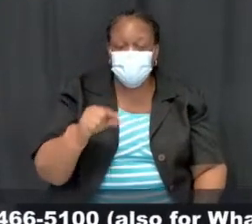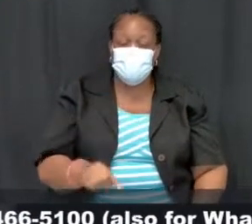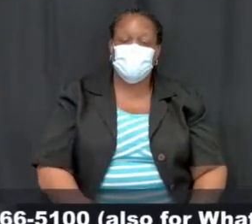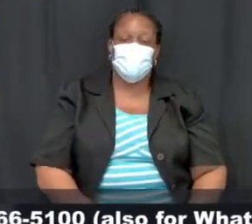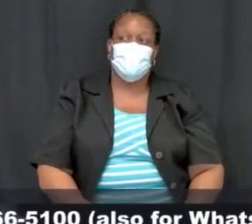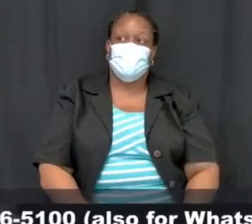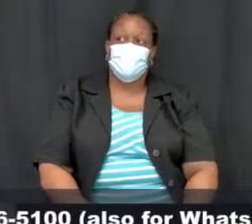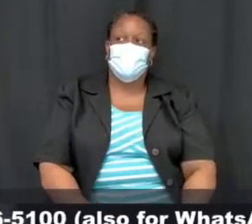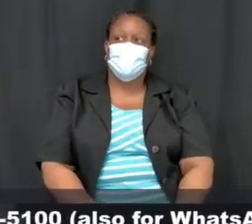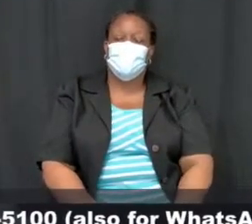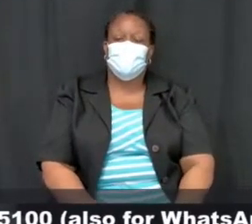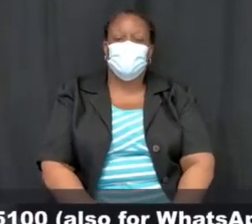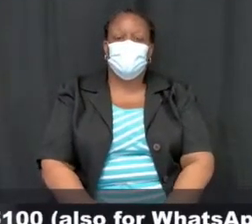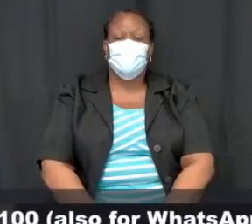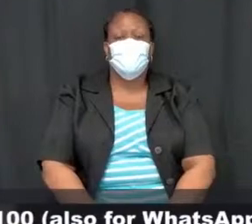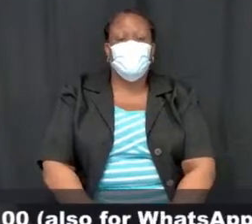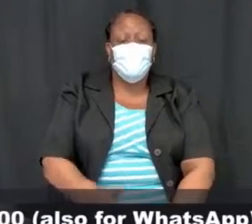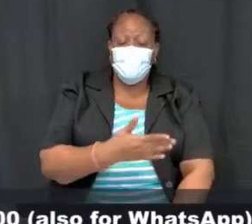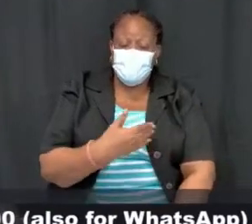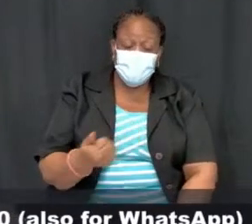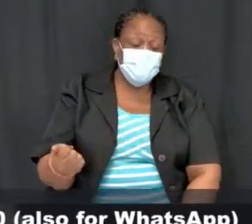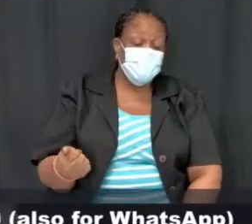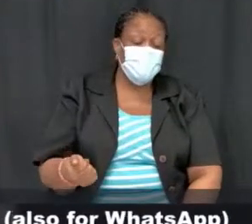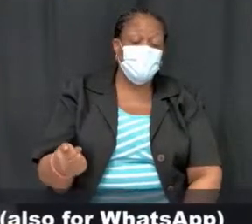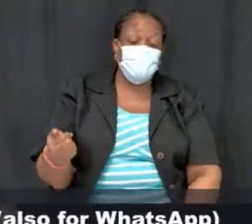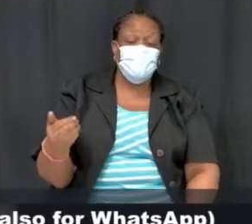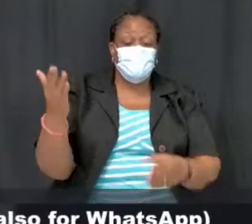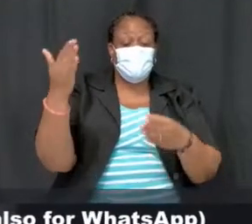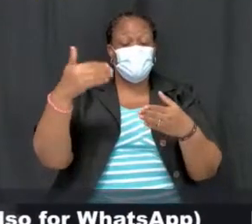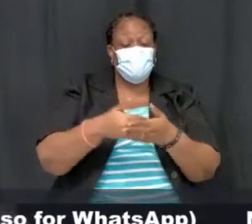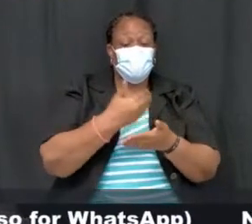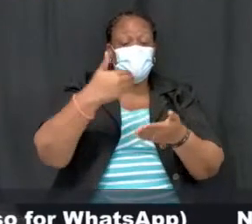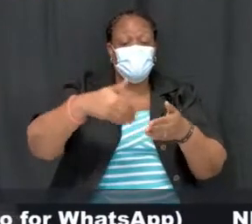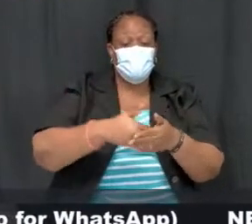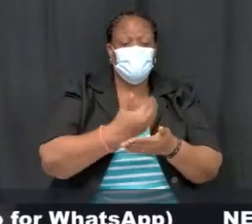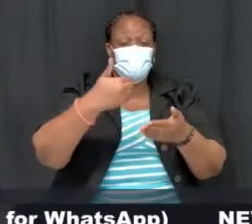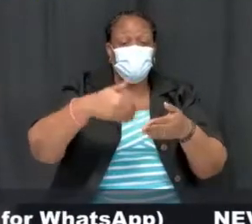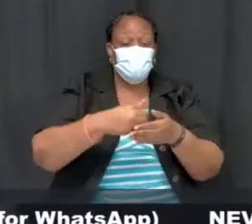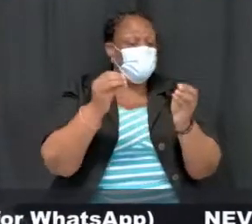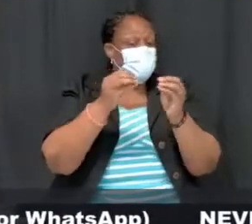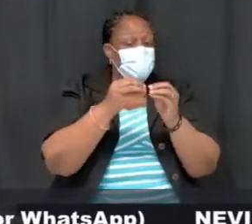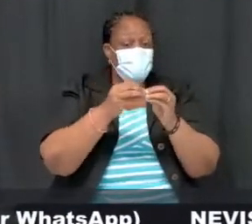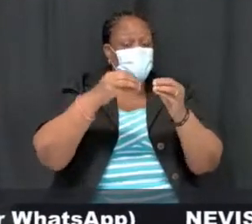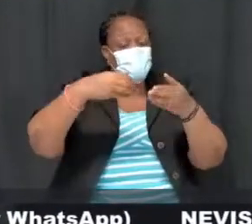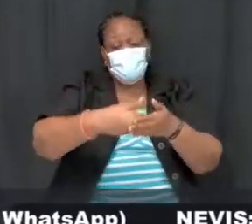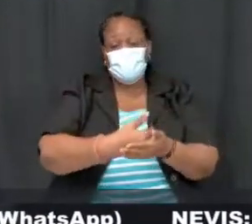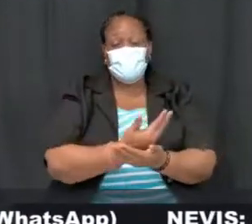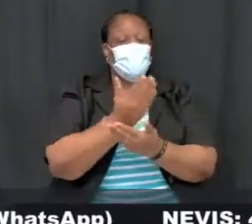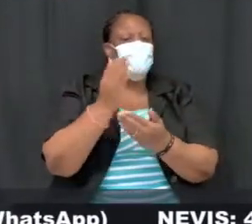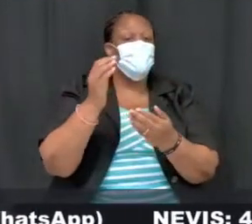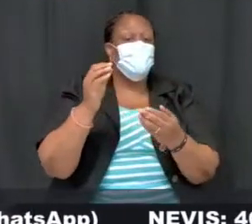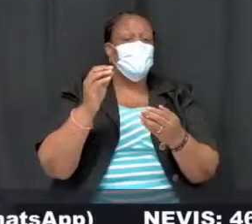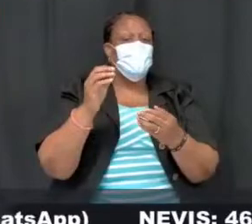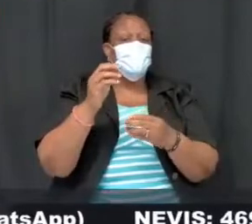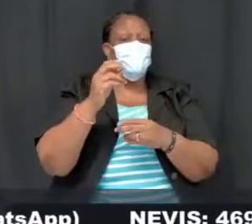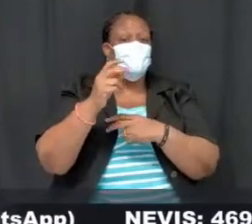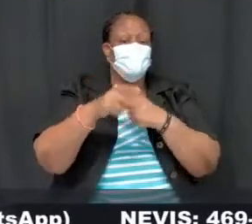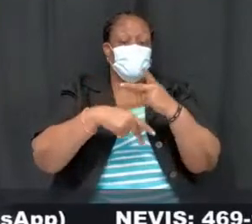new variants will emerge, and that is going to be a